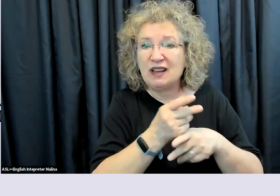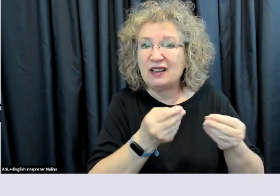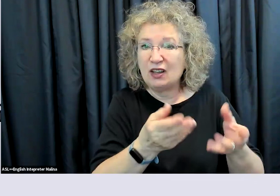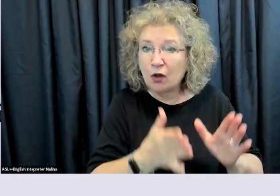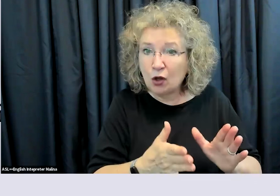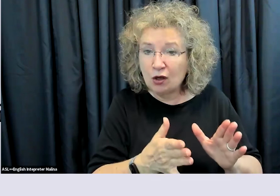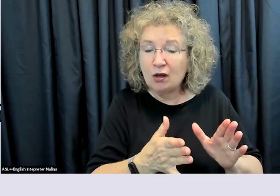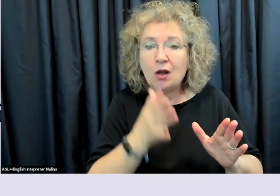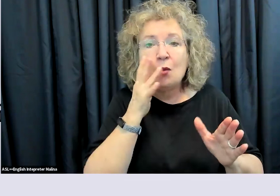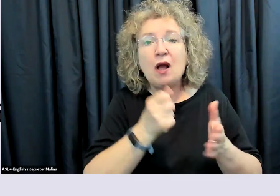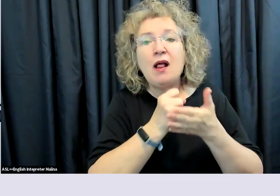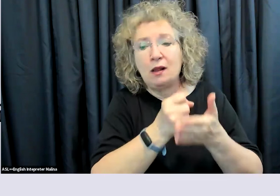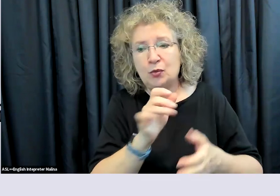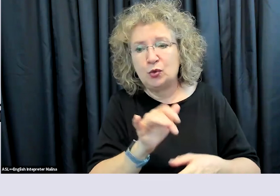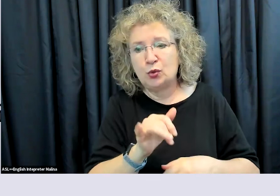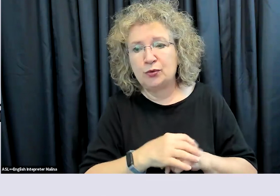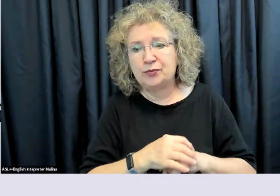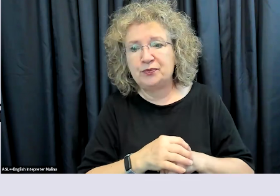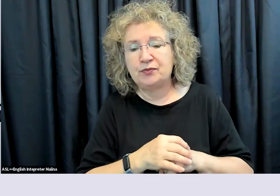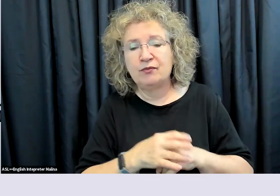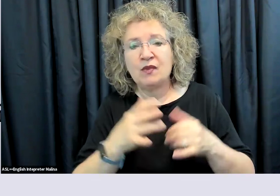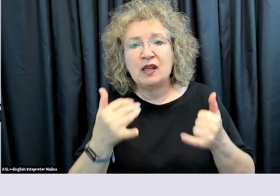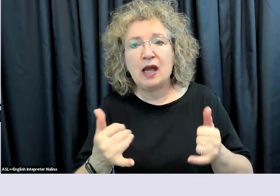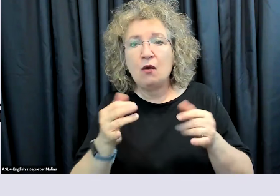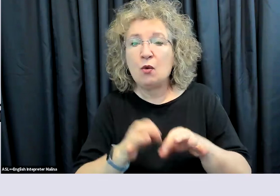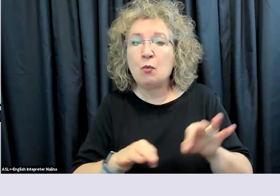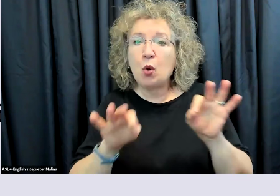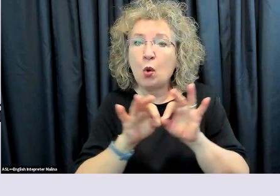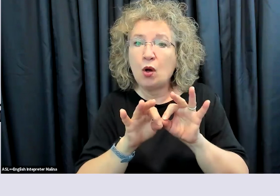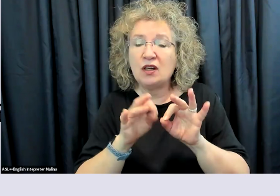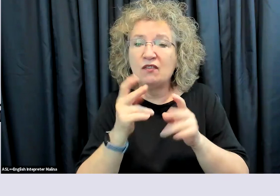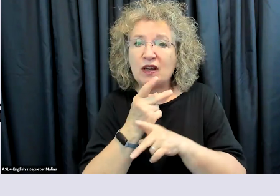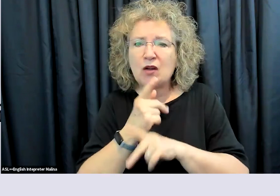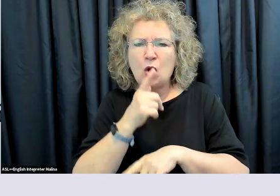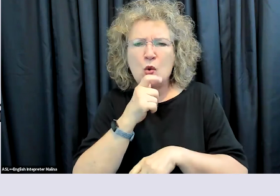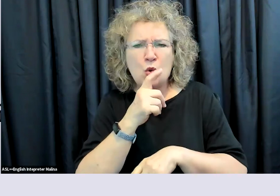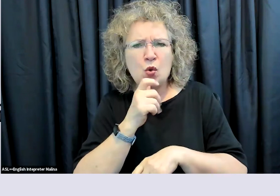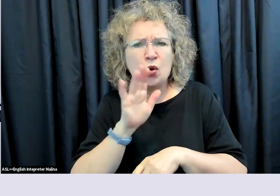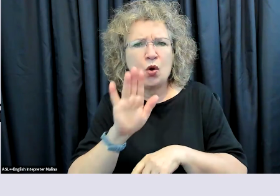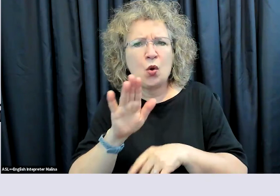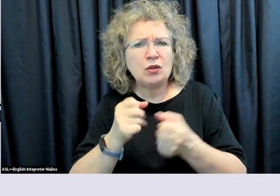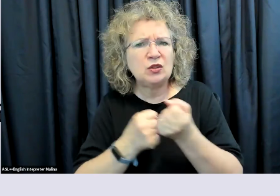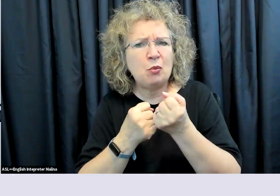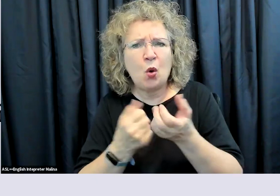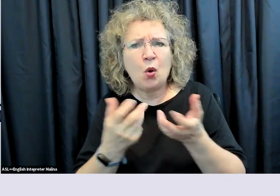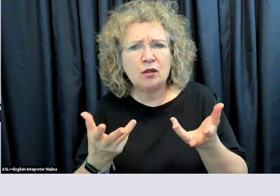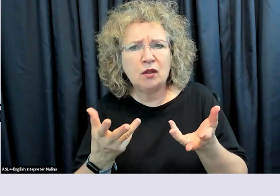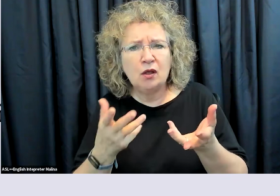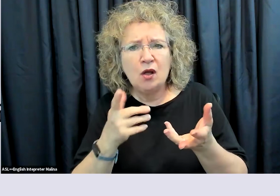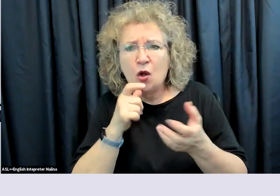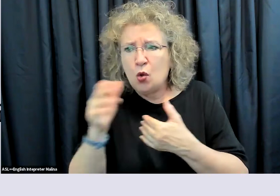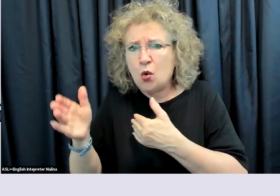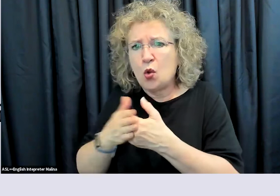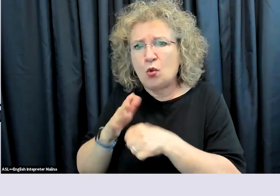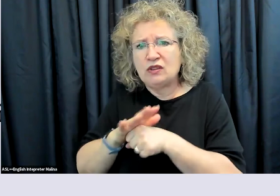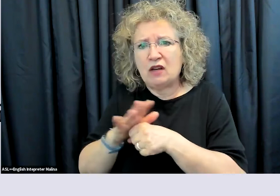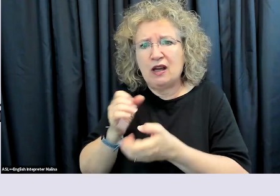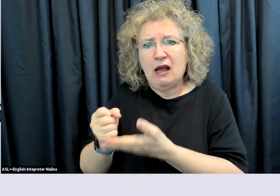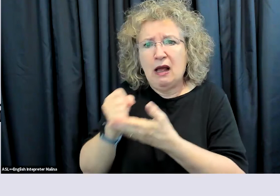It is important to consider who are your lifelines. Who is going to be close to help you evacuate if needed, manage